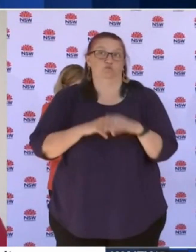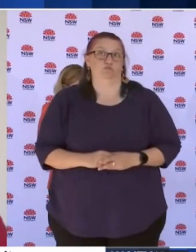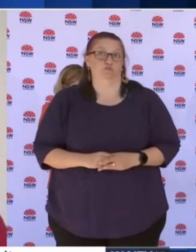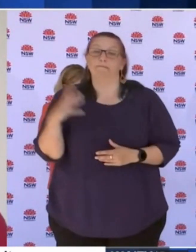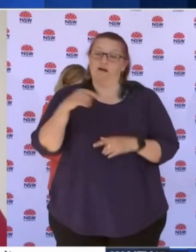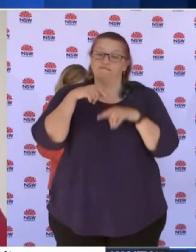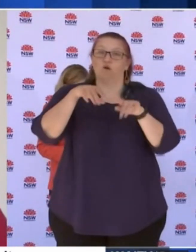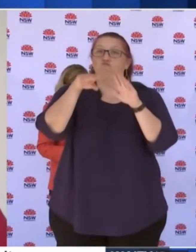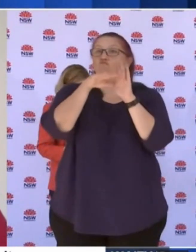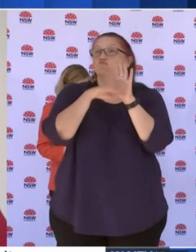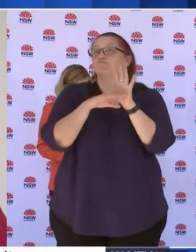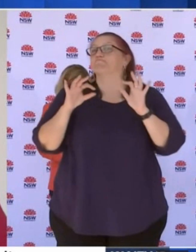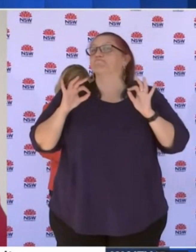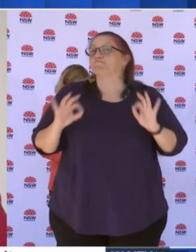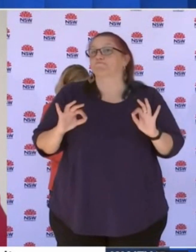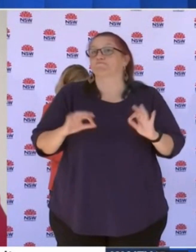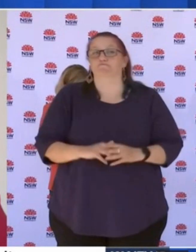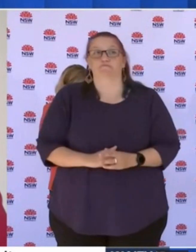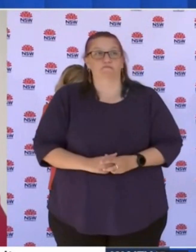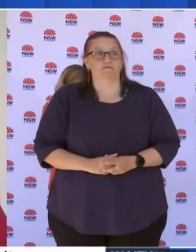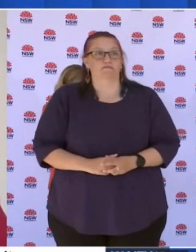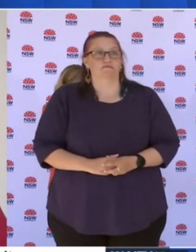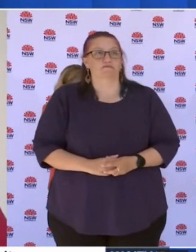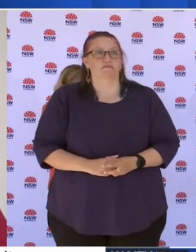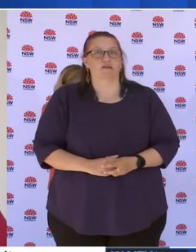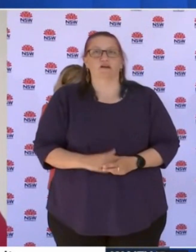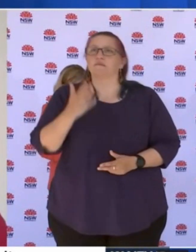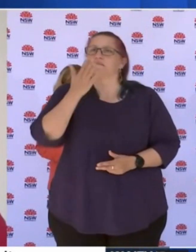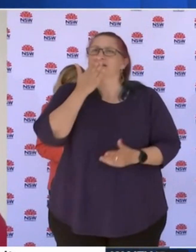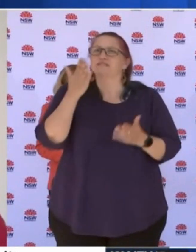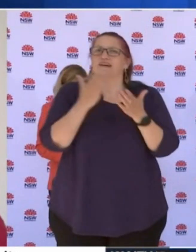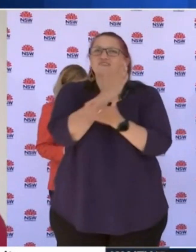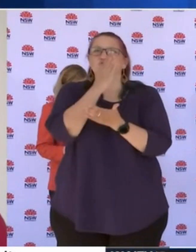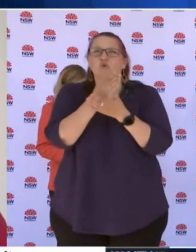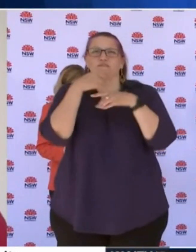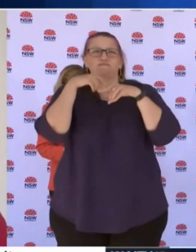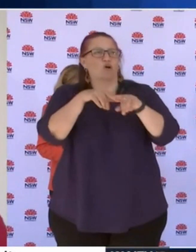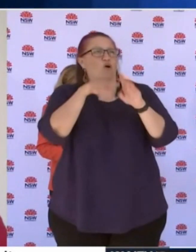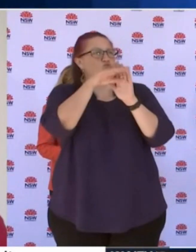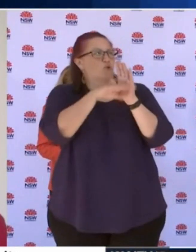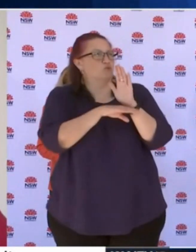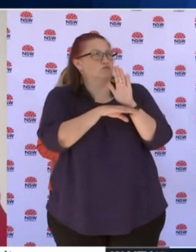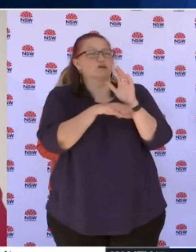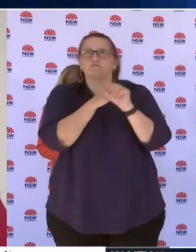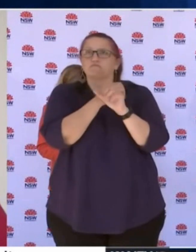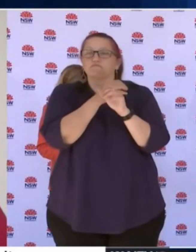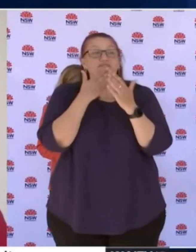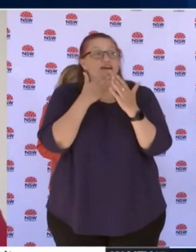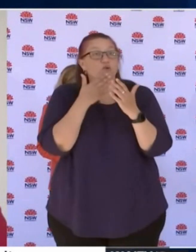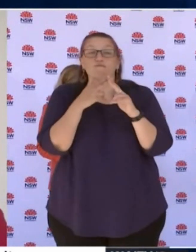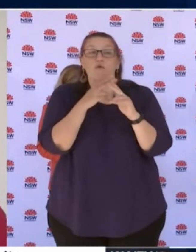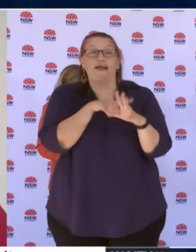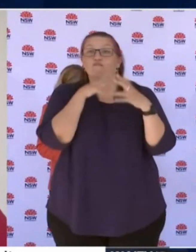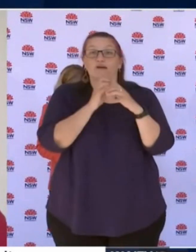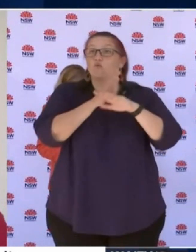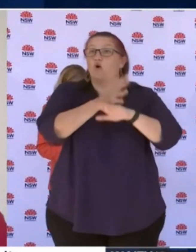next. So can I just ask everybody to please follow these rules, to thank everybody for what we've done to date. And I will